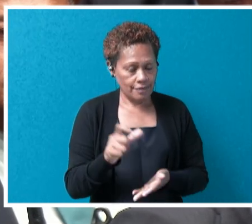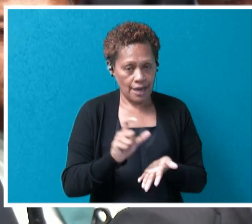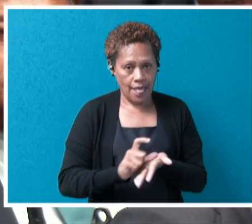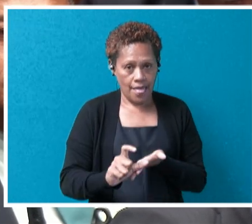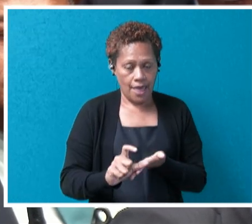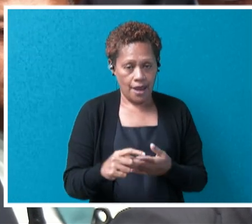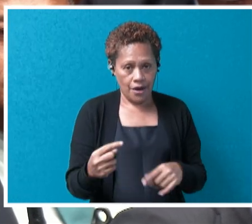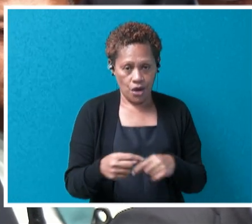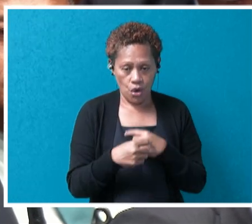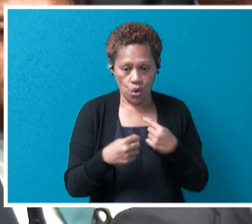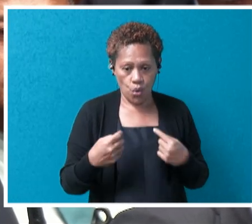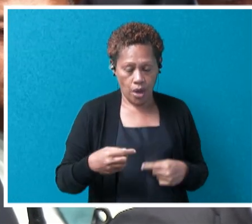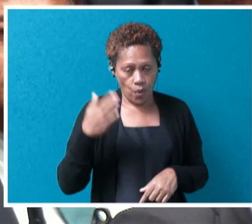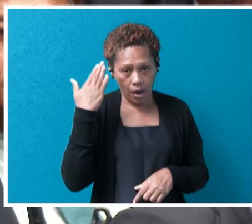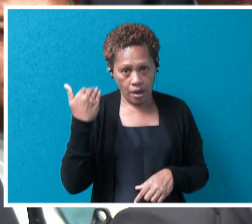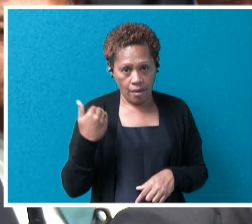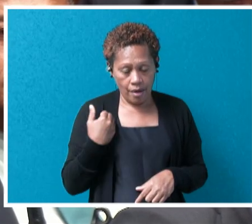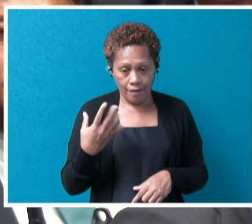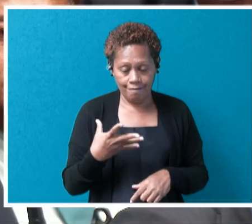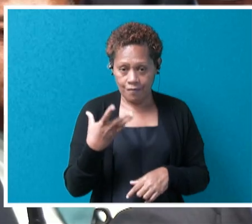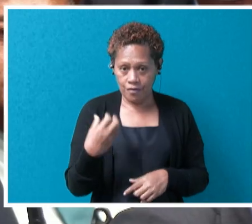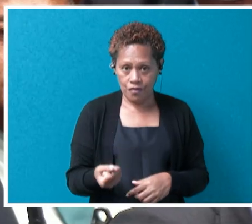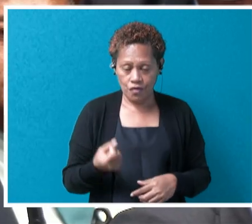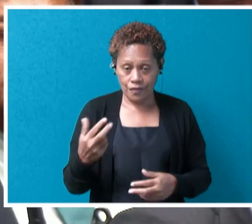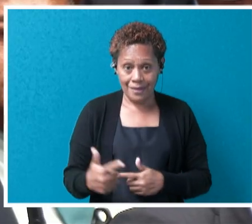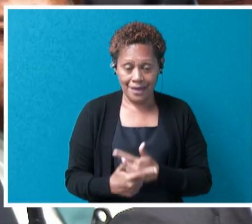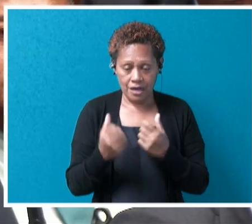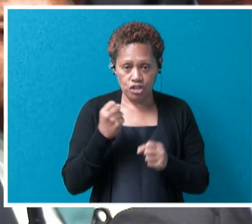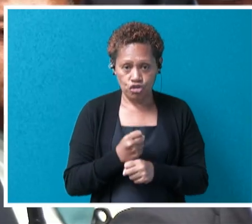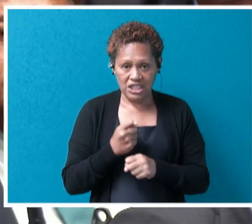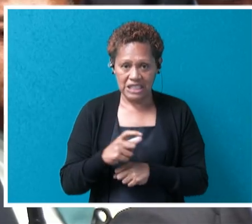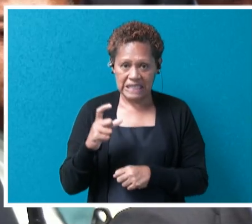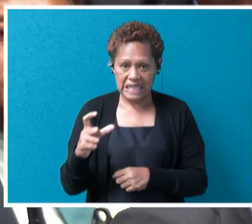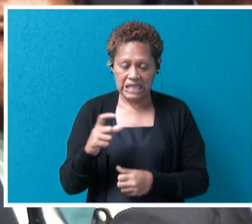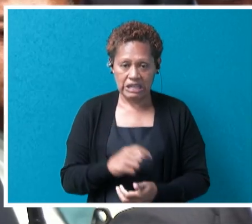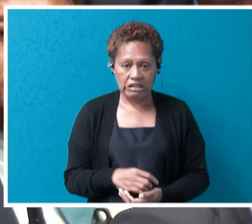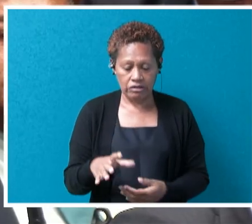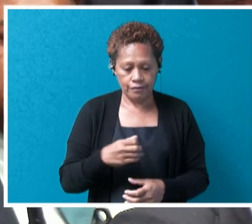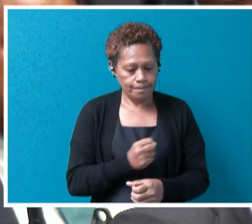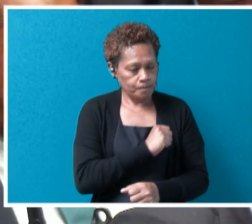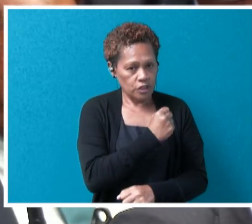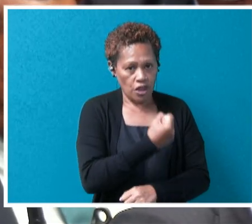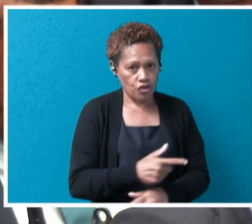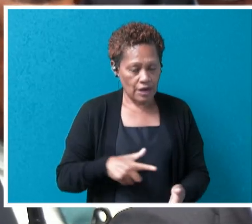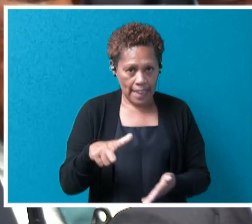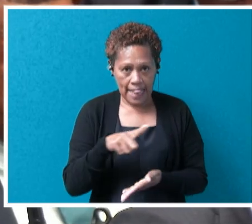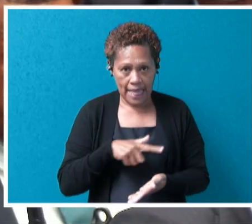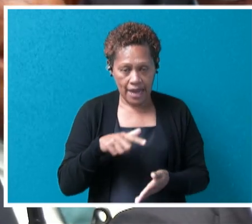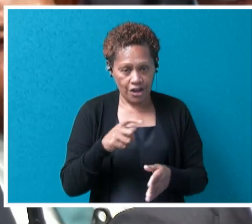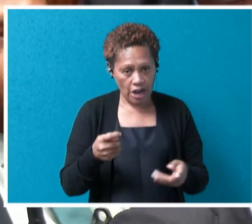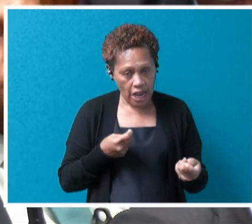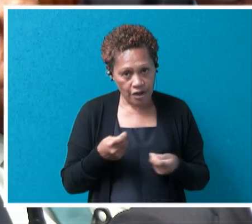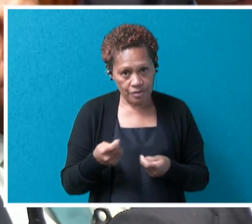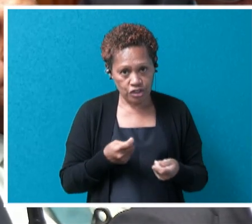will consolidate the operational capacity of the Great Council of Chiefs, strengthen land administrations and